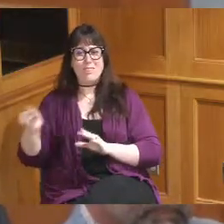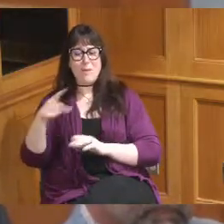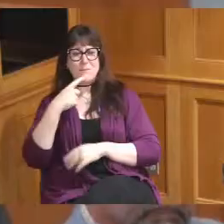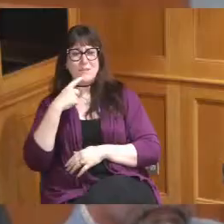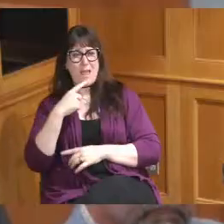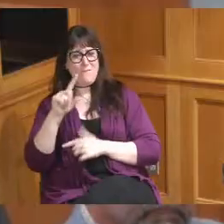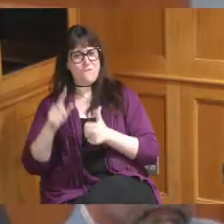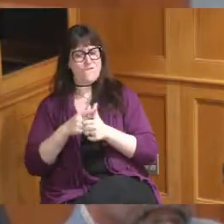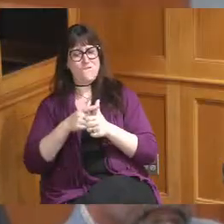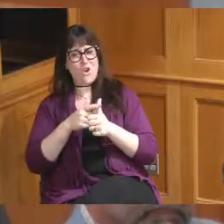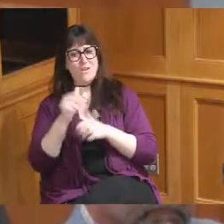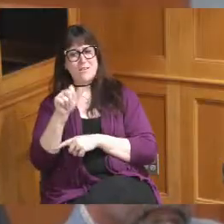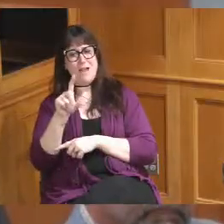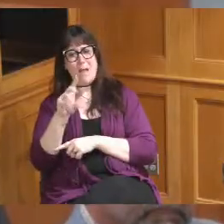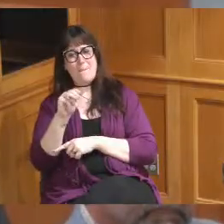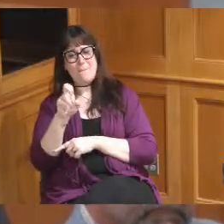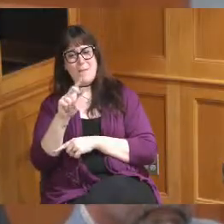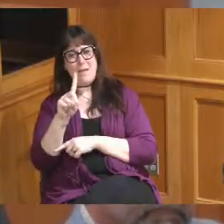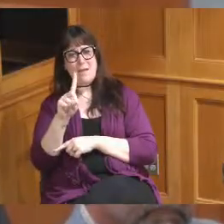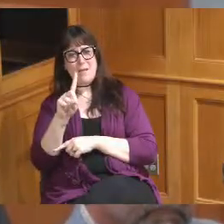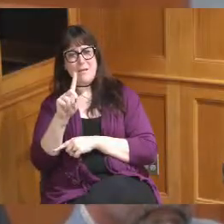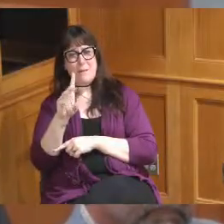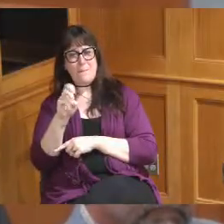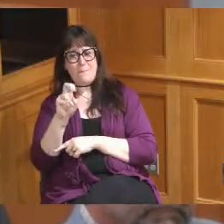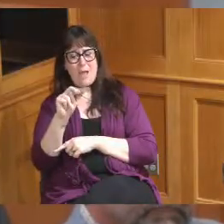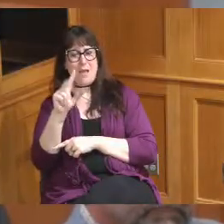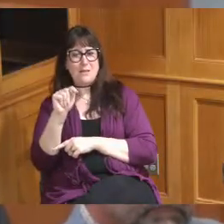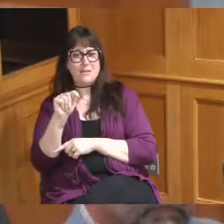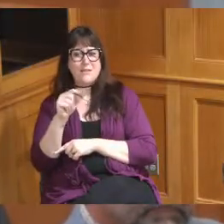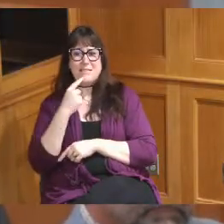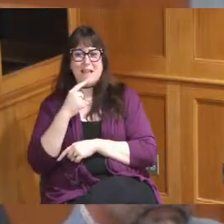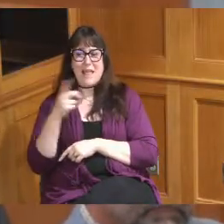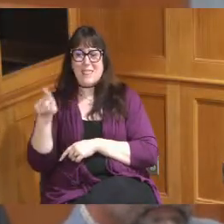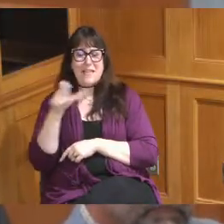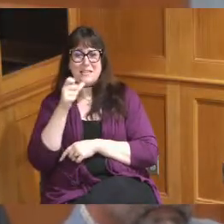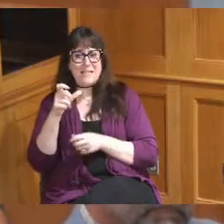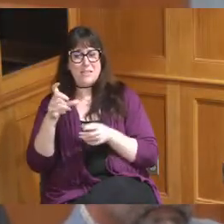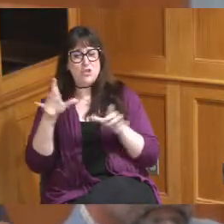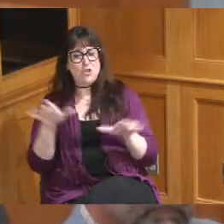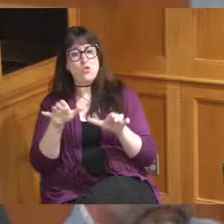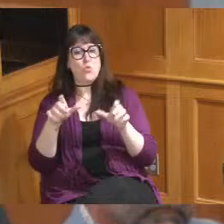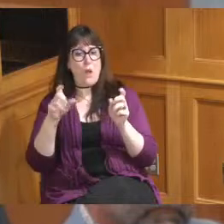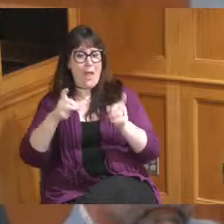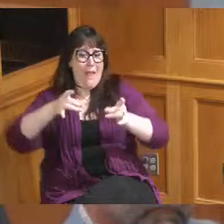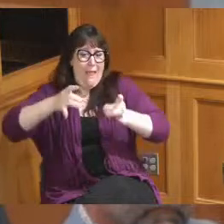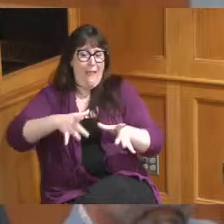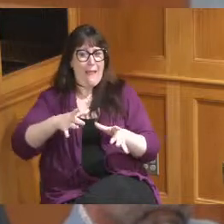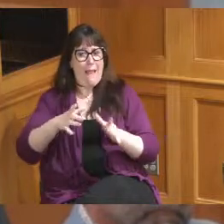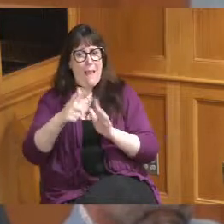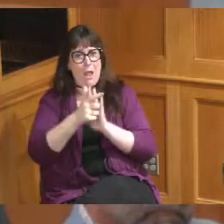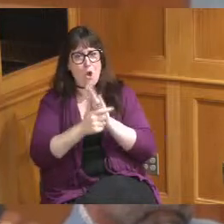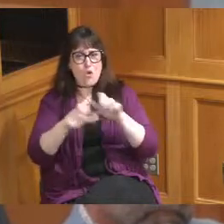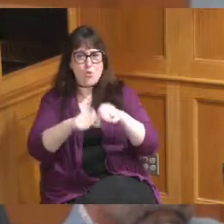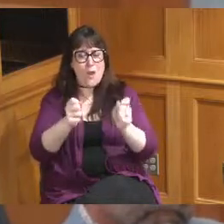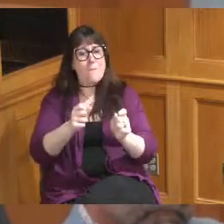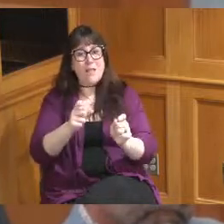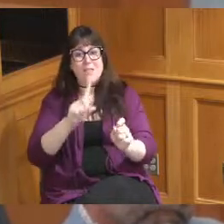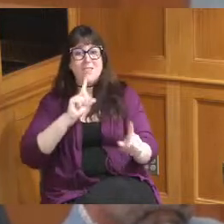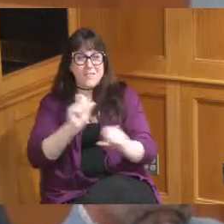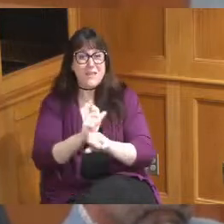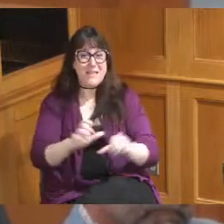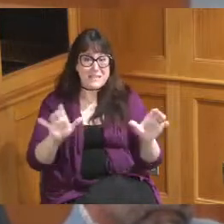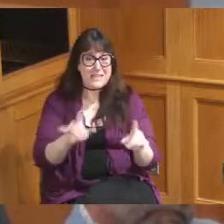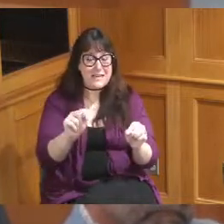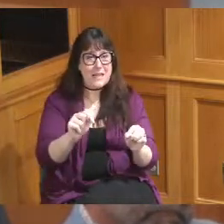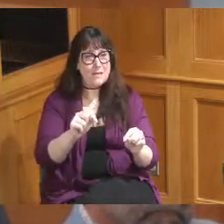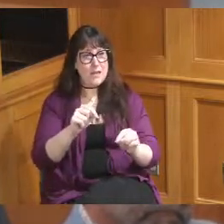that a crime was not committed, that way you cannot do a hate crime. Let's be very clear. There's plenty of evidence that can be submitted still. The residents can still submit